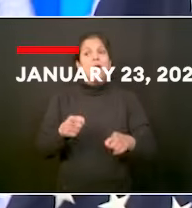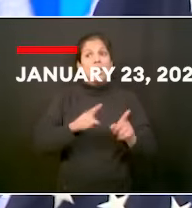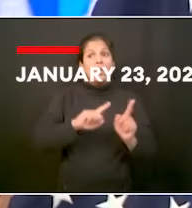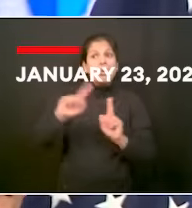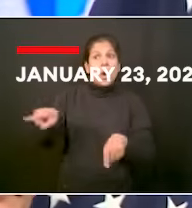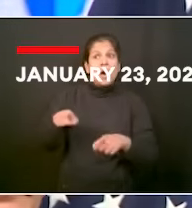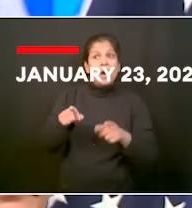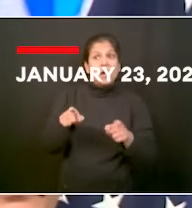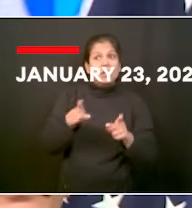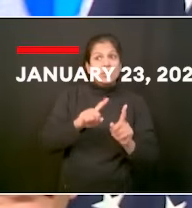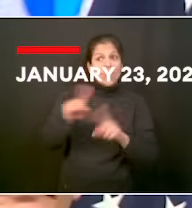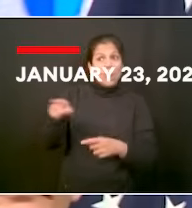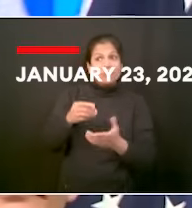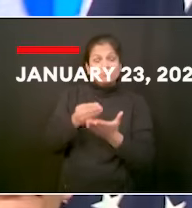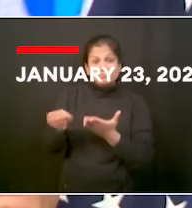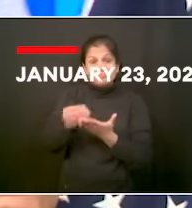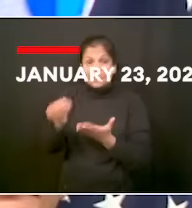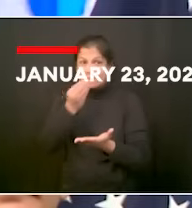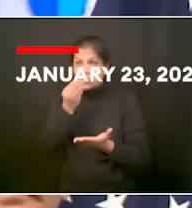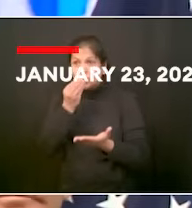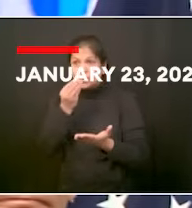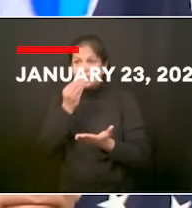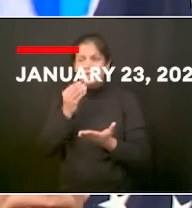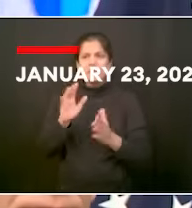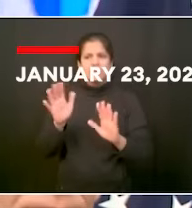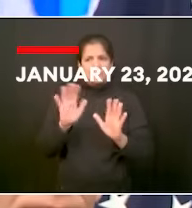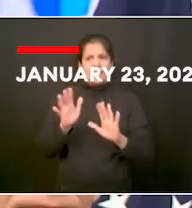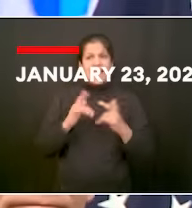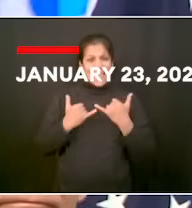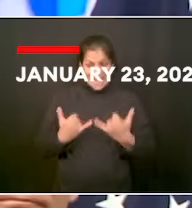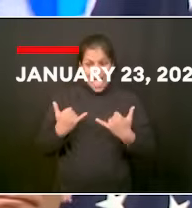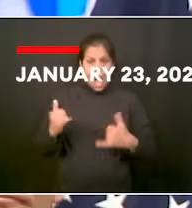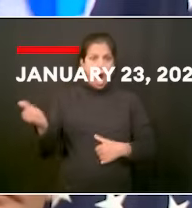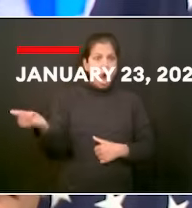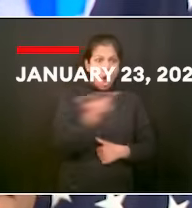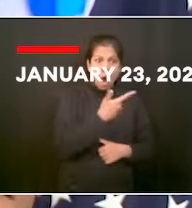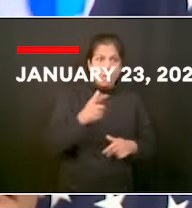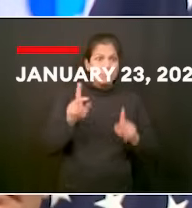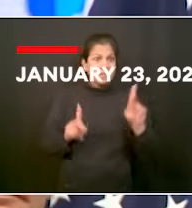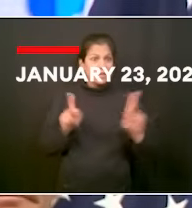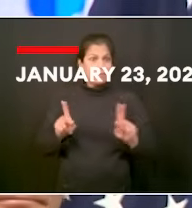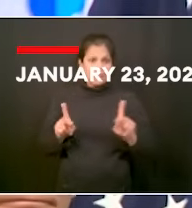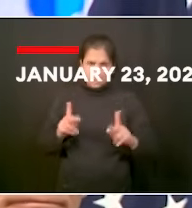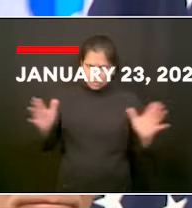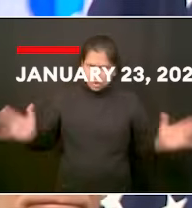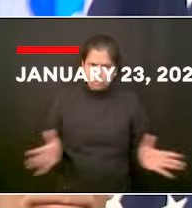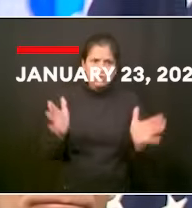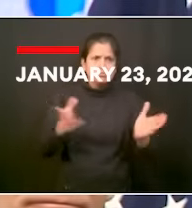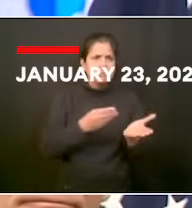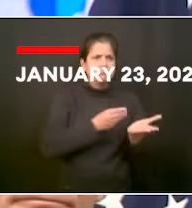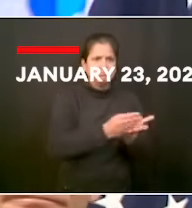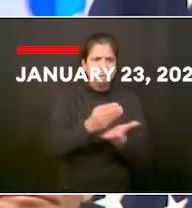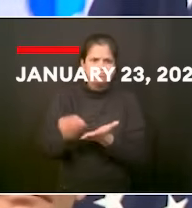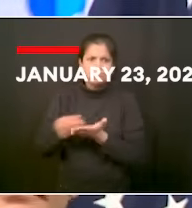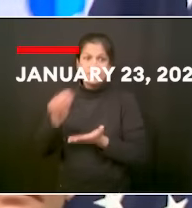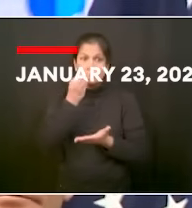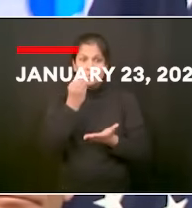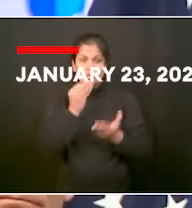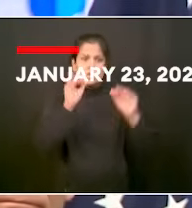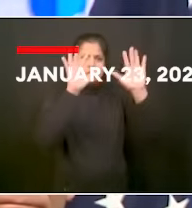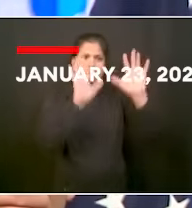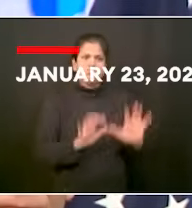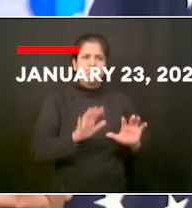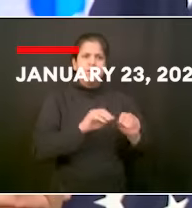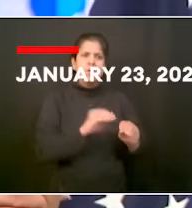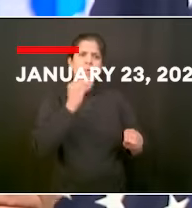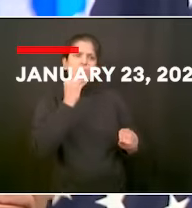for this weekend, today is the day to make that trip. Because once the snow begins to fall, I want to encourage New Yorkers to do something that we don't